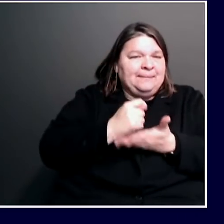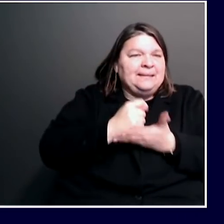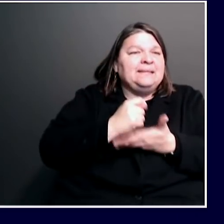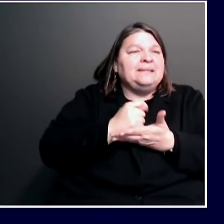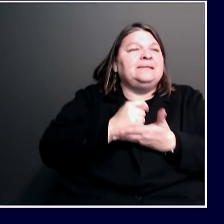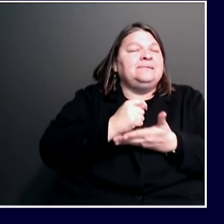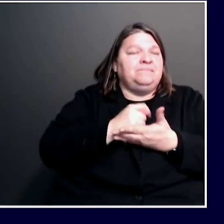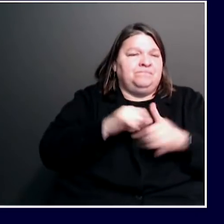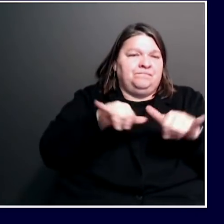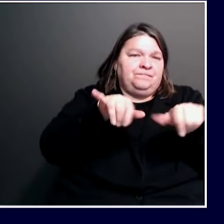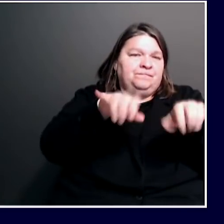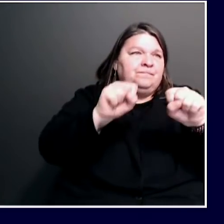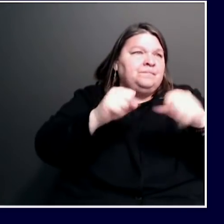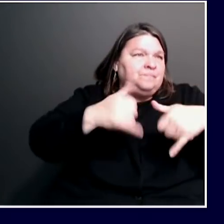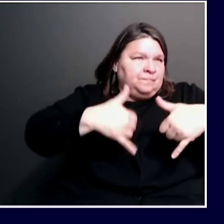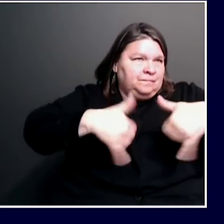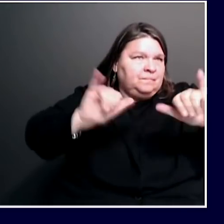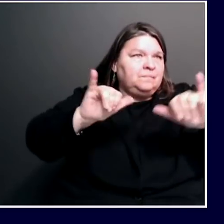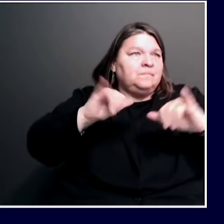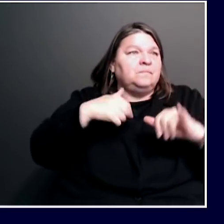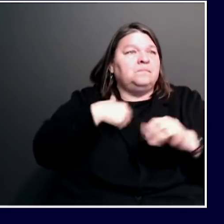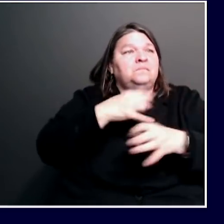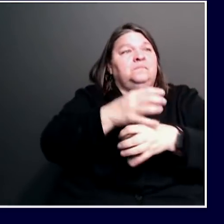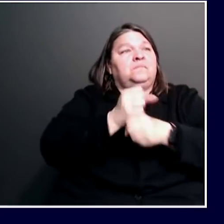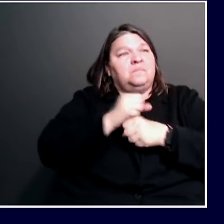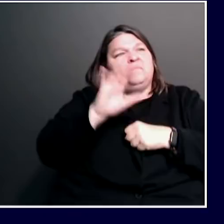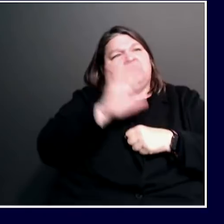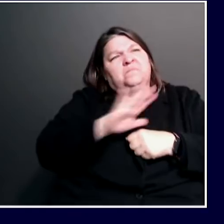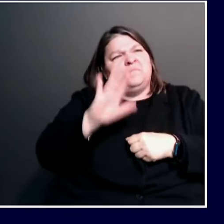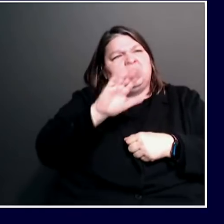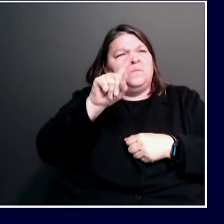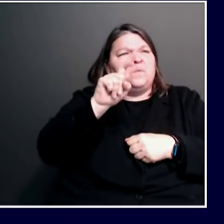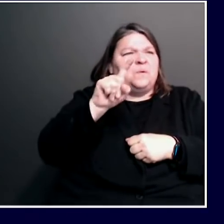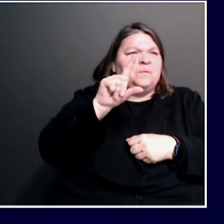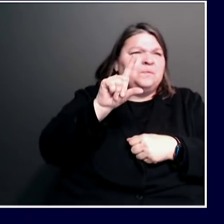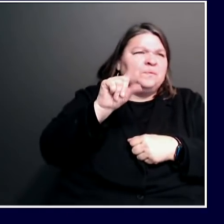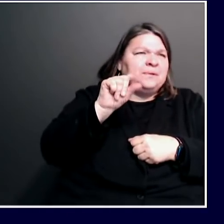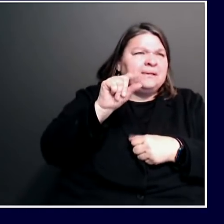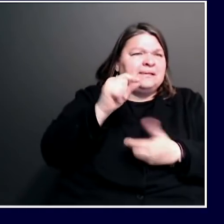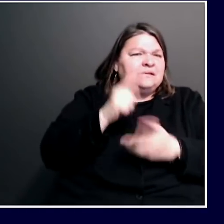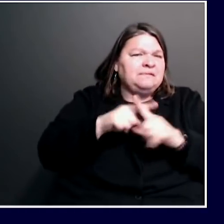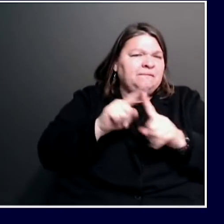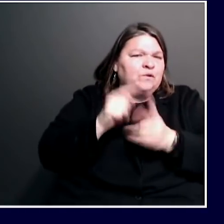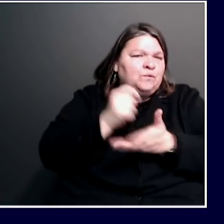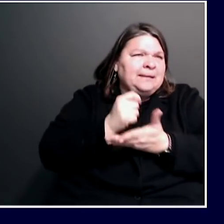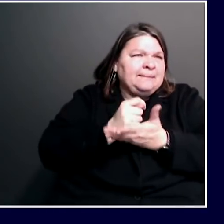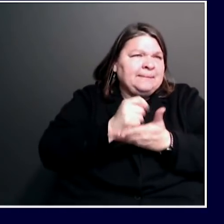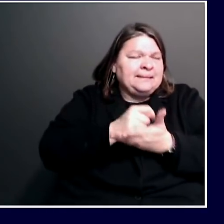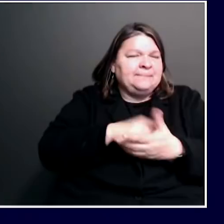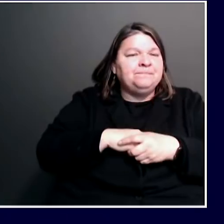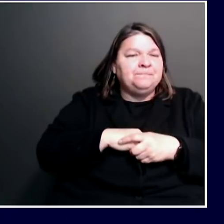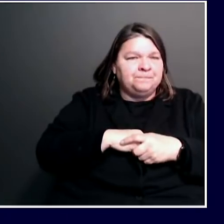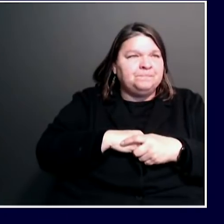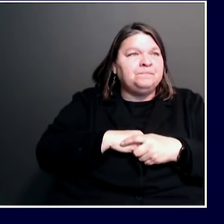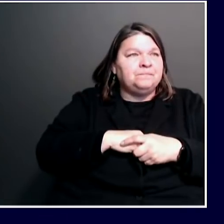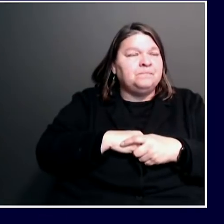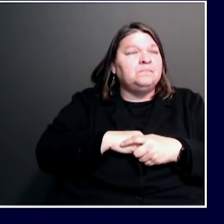is 120 patient courses. Thank you. Thanks, Megan. Joe Lawler, over to you.